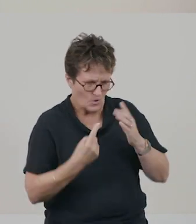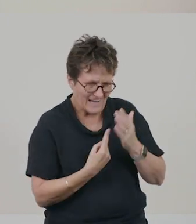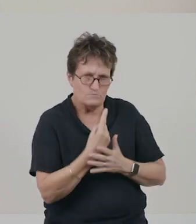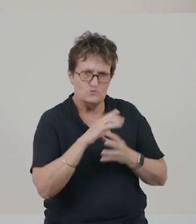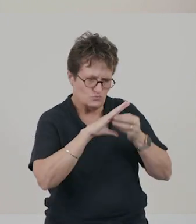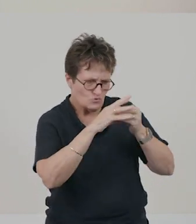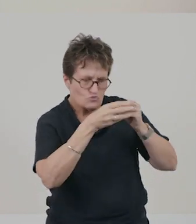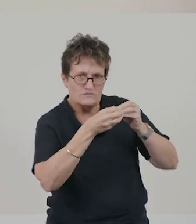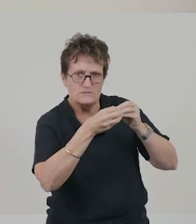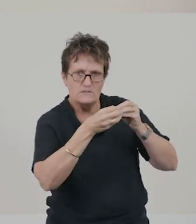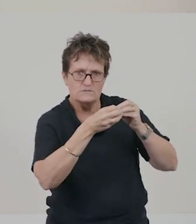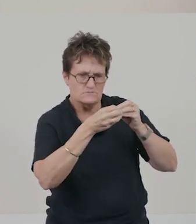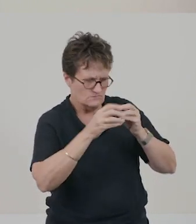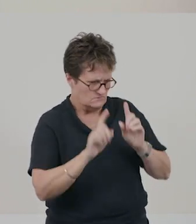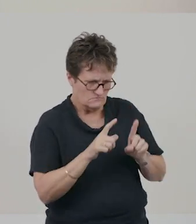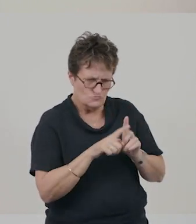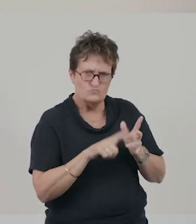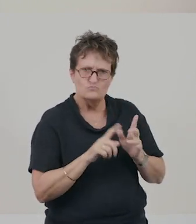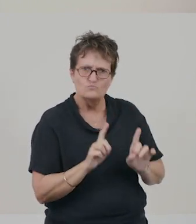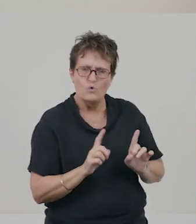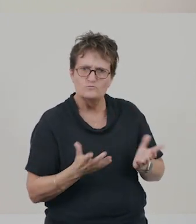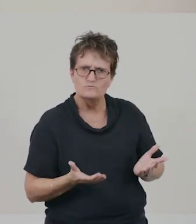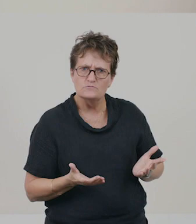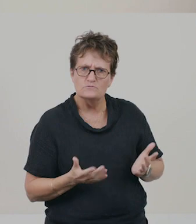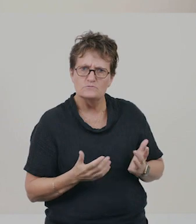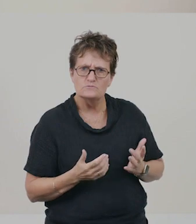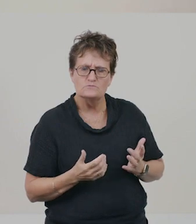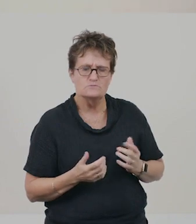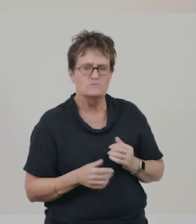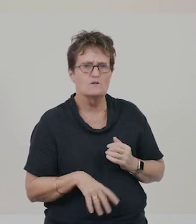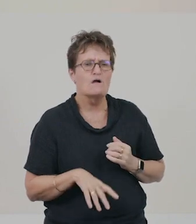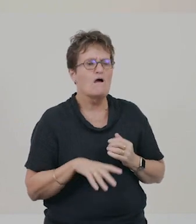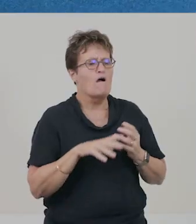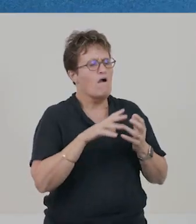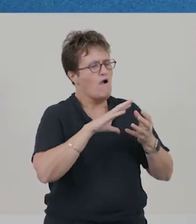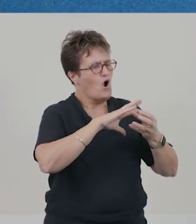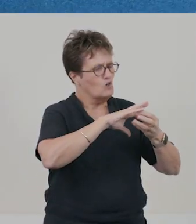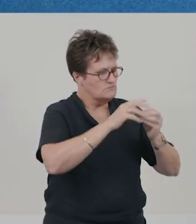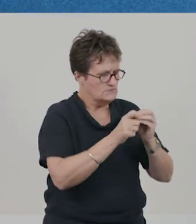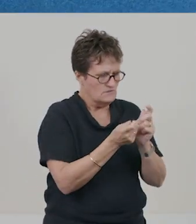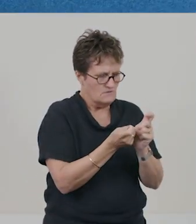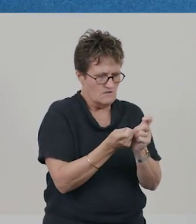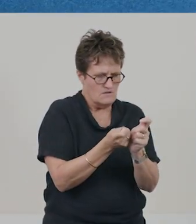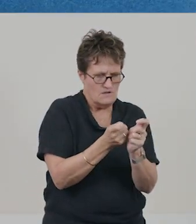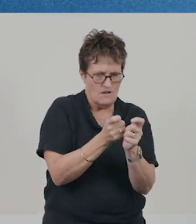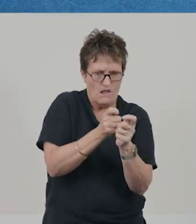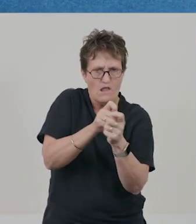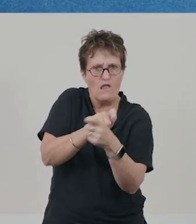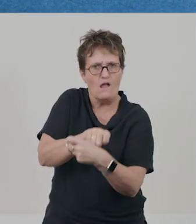to the chrysalis? What does it do? The chrysalis changes.